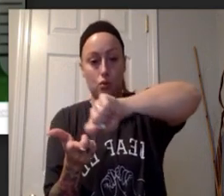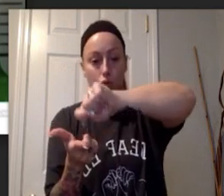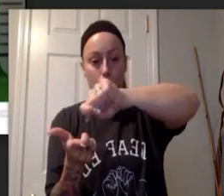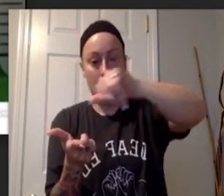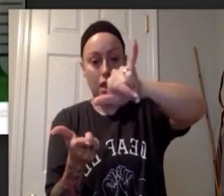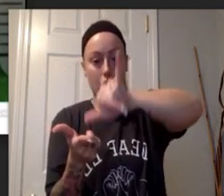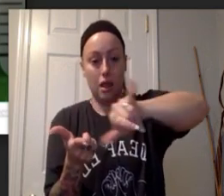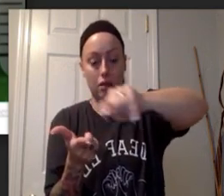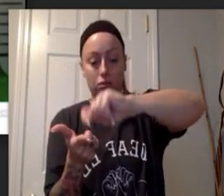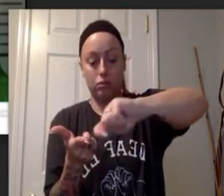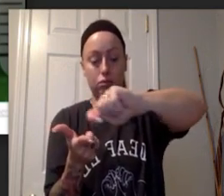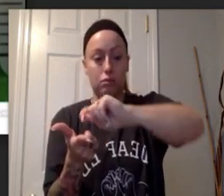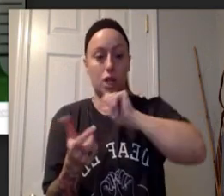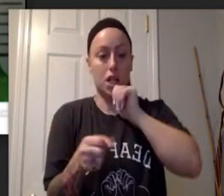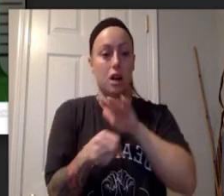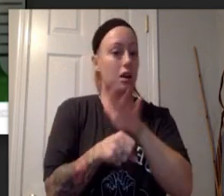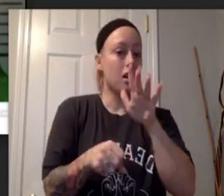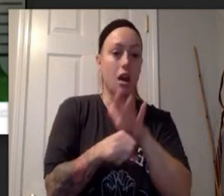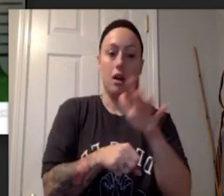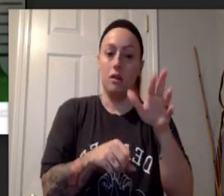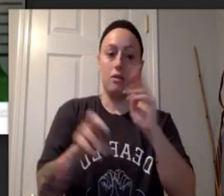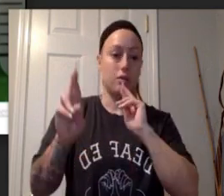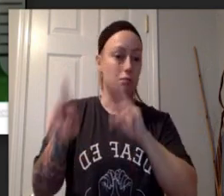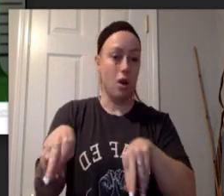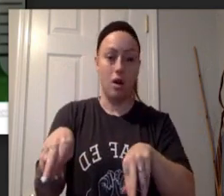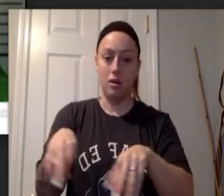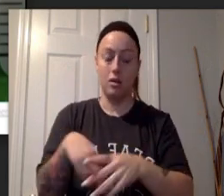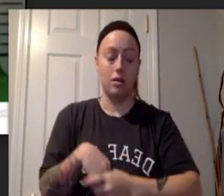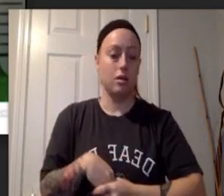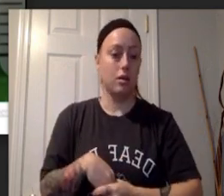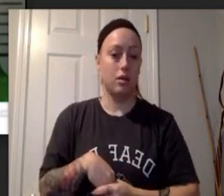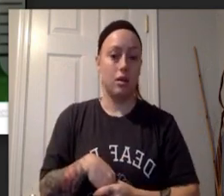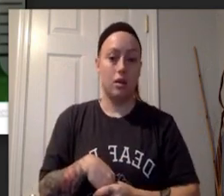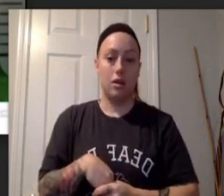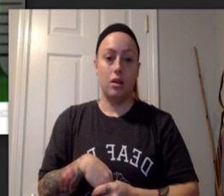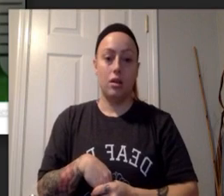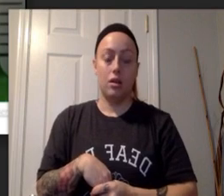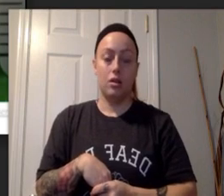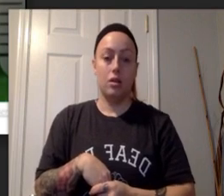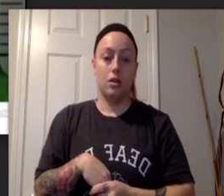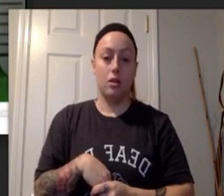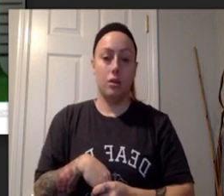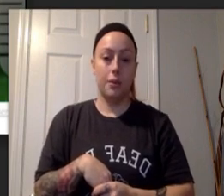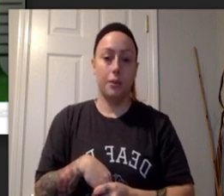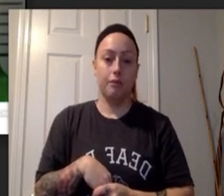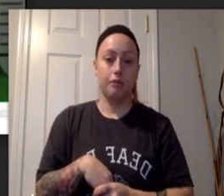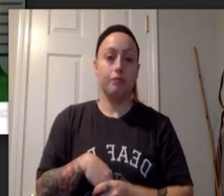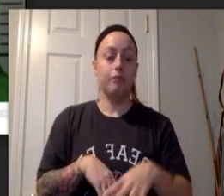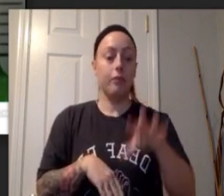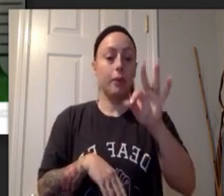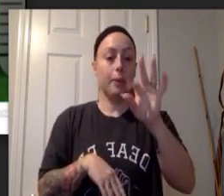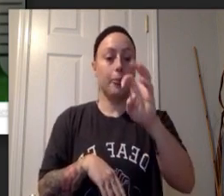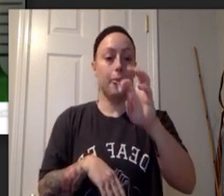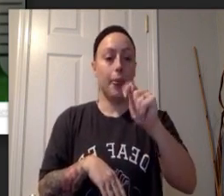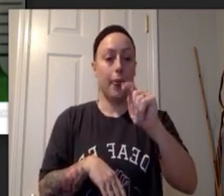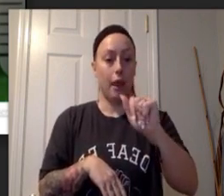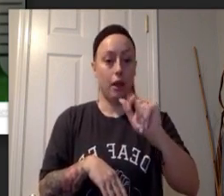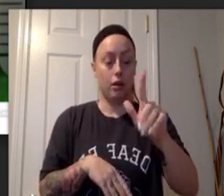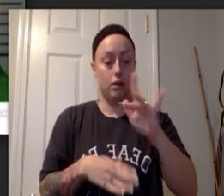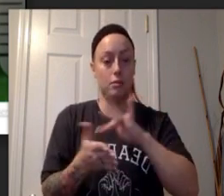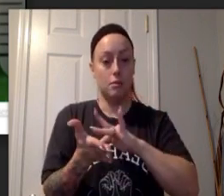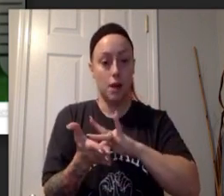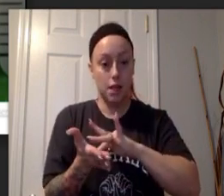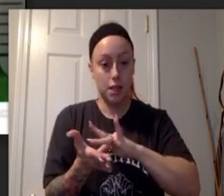enough ingesting it that way to have any sort of response. As I've mentioned, fentanyl in medicine is provided in